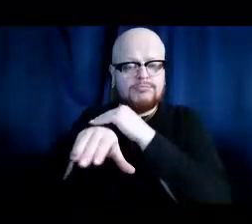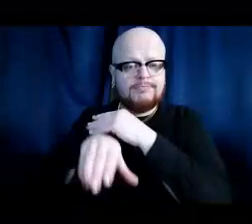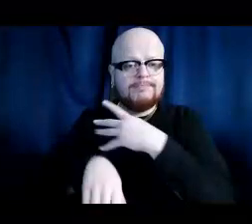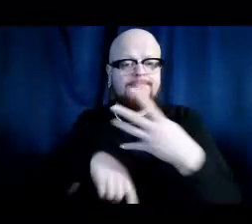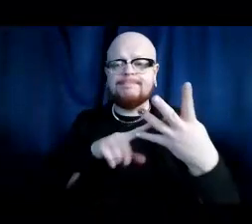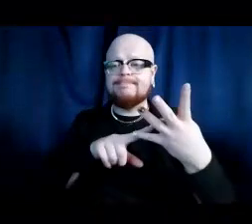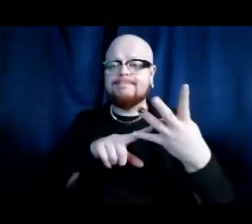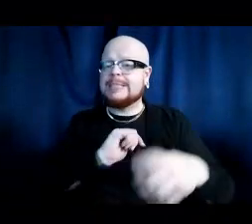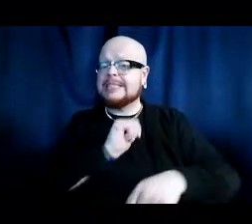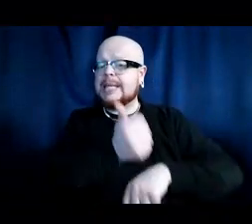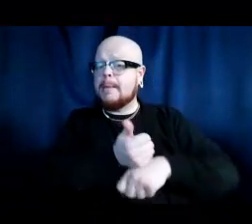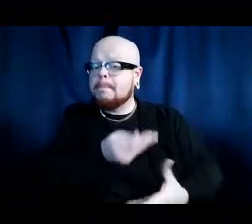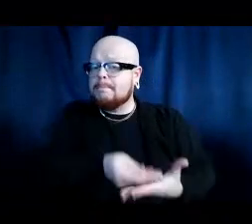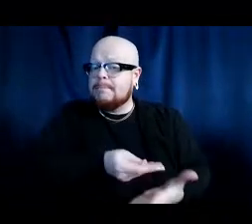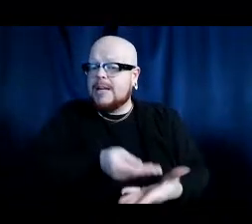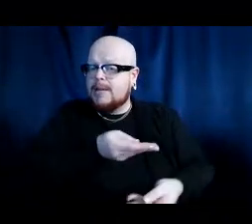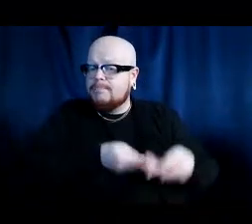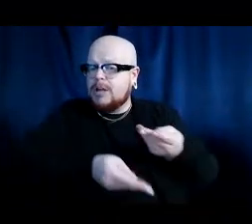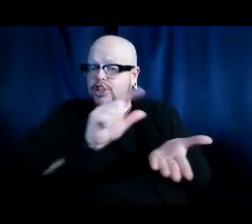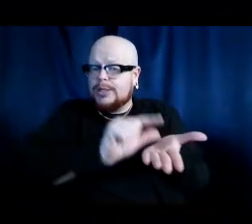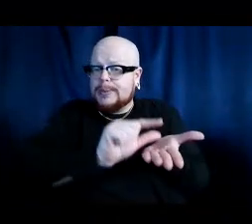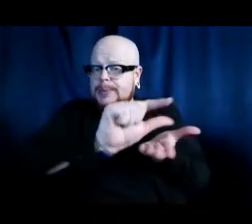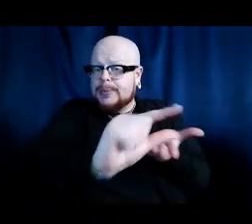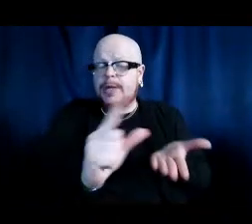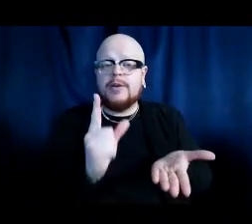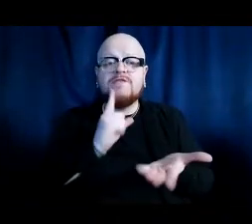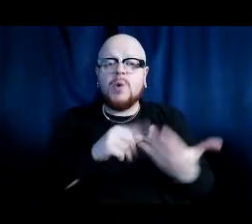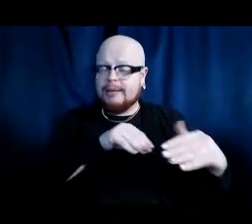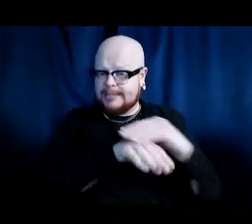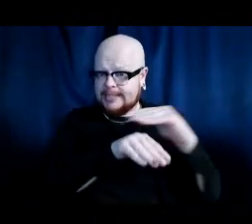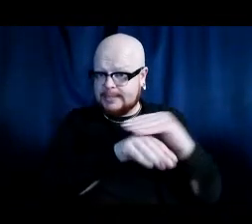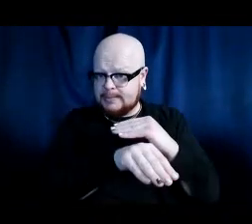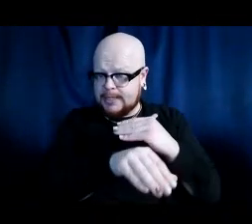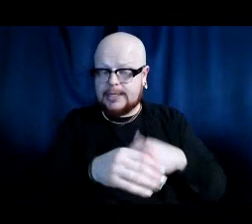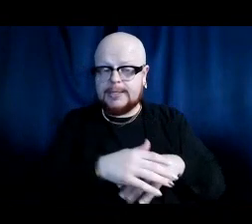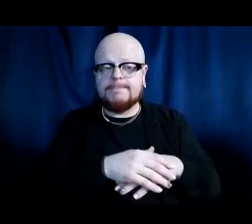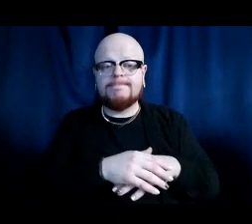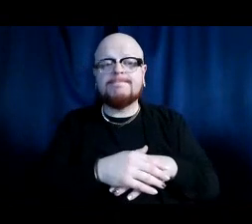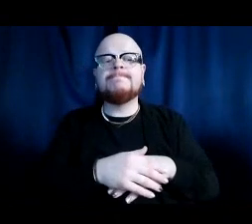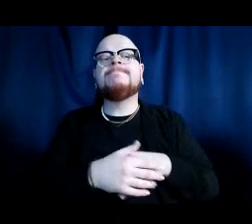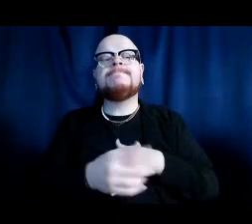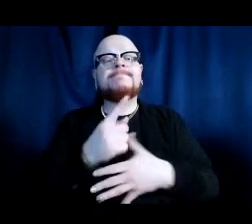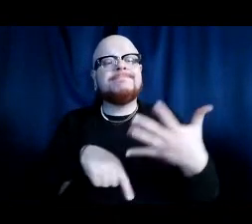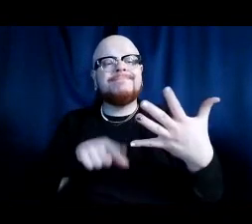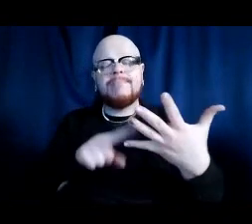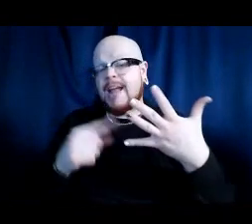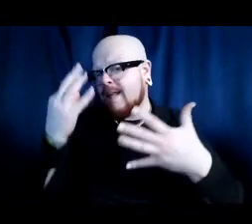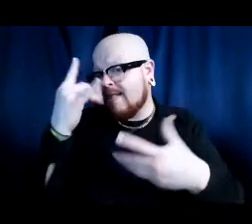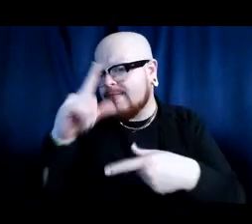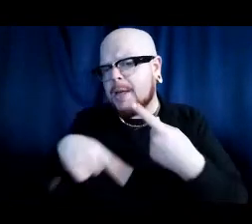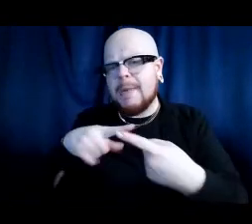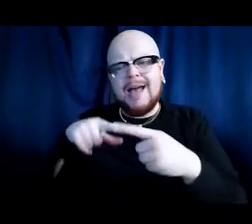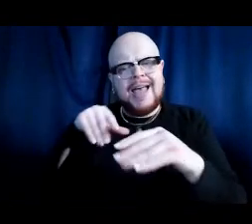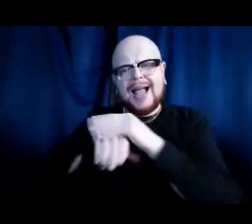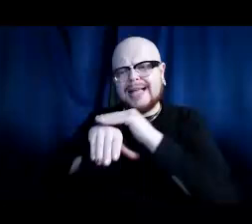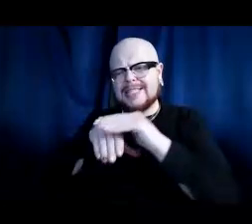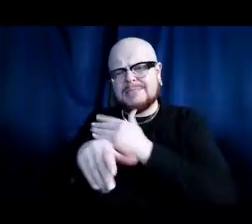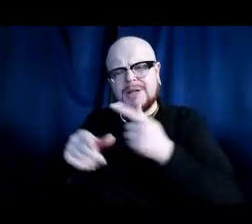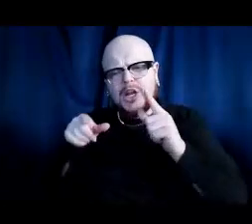accessibility, and consider accessibility at every step. This includes when purchasing new software